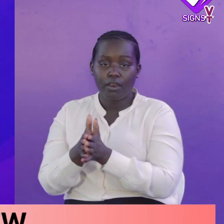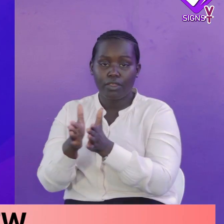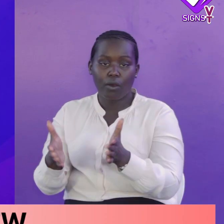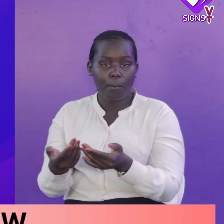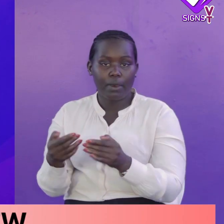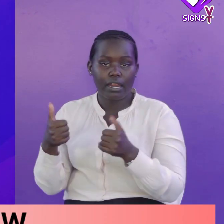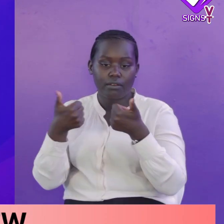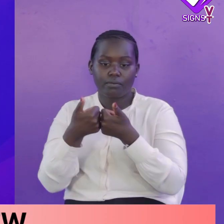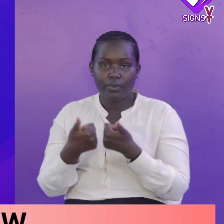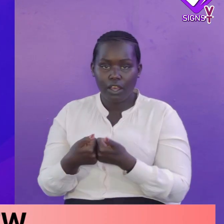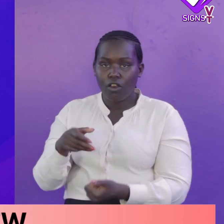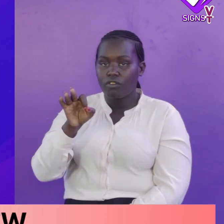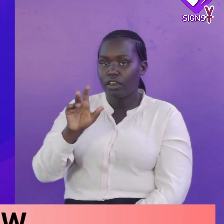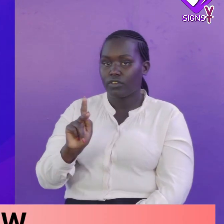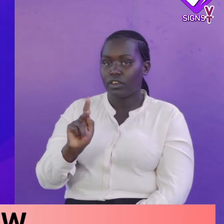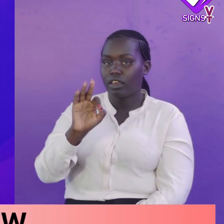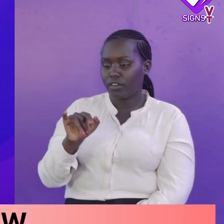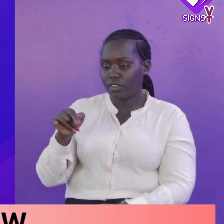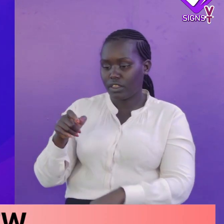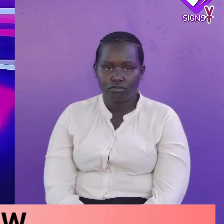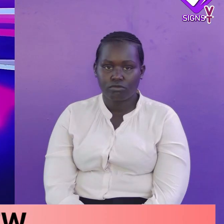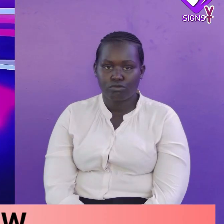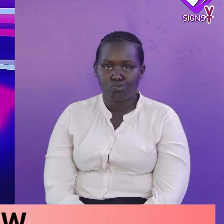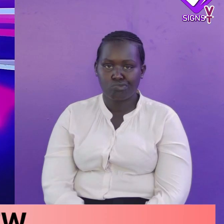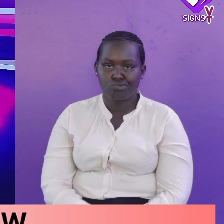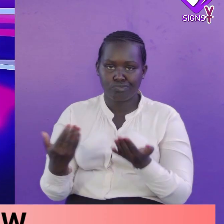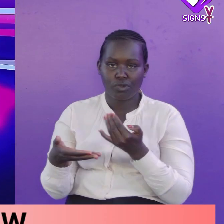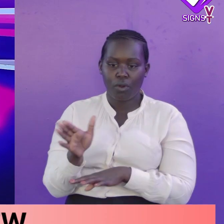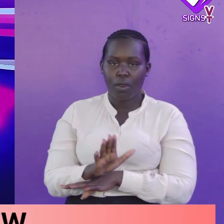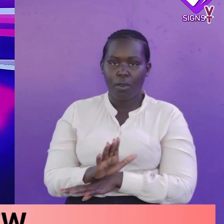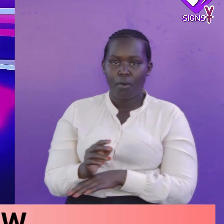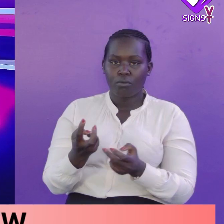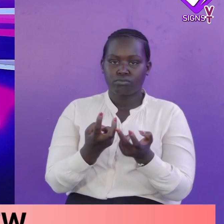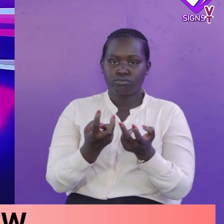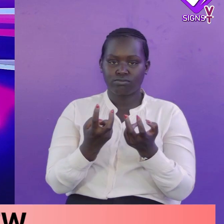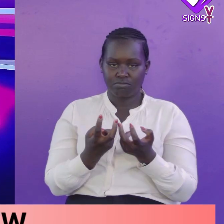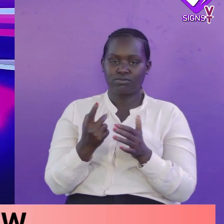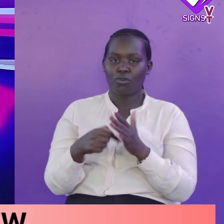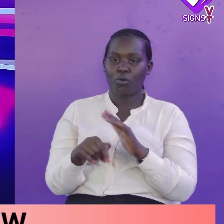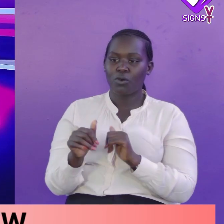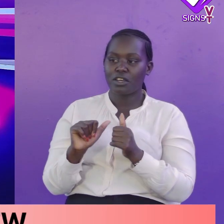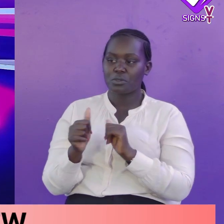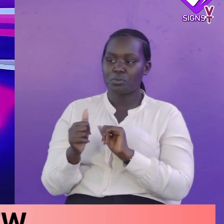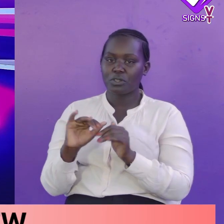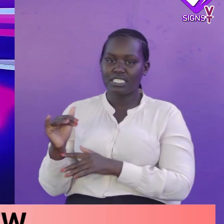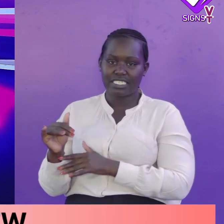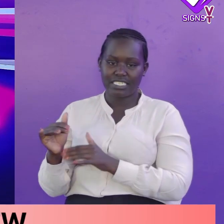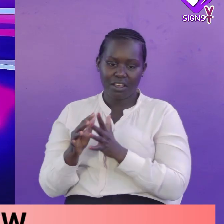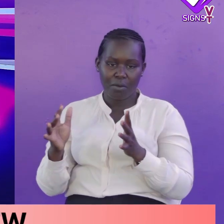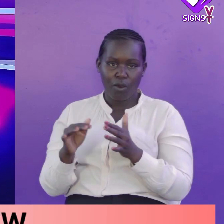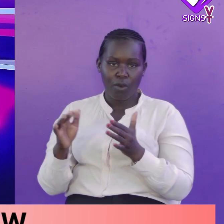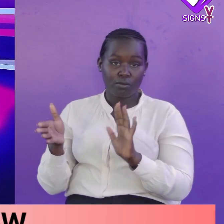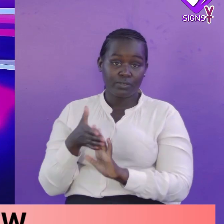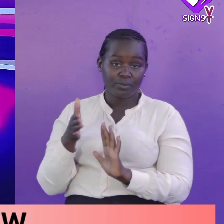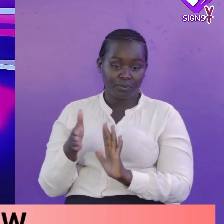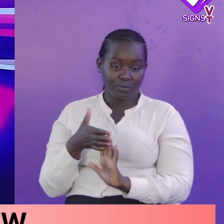games of the FKF Premier League this season on 20th. Welcome back. You are watching Sports City Extra. Now, quickly,